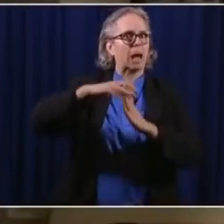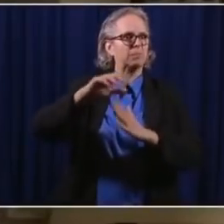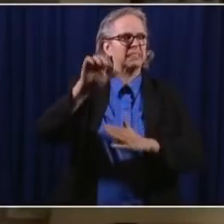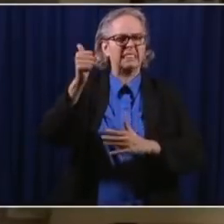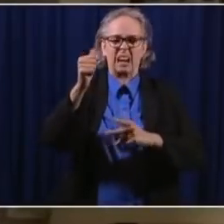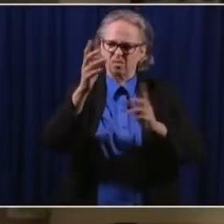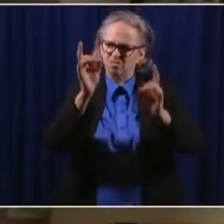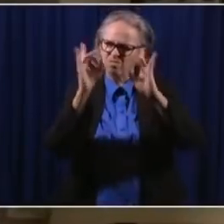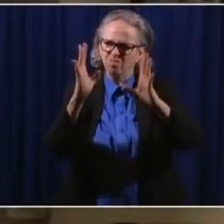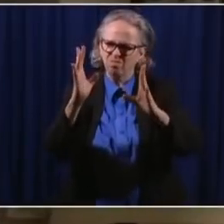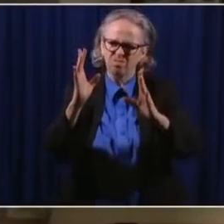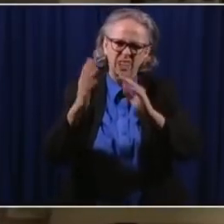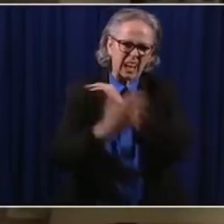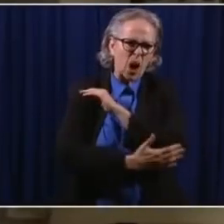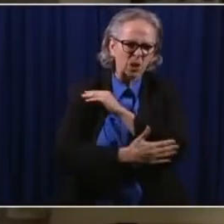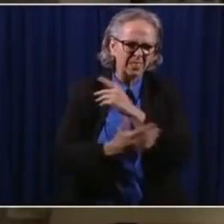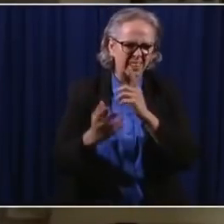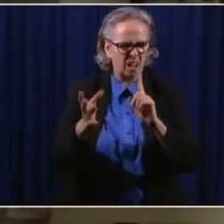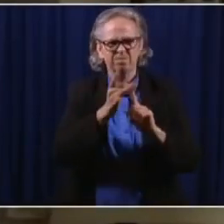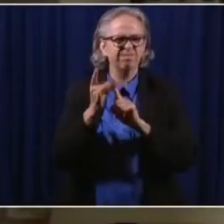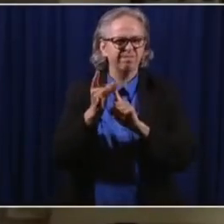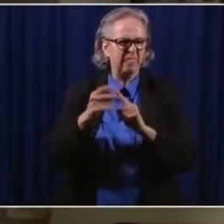here.